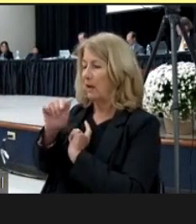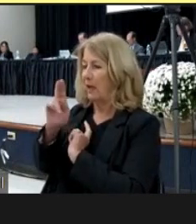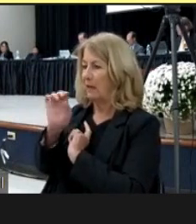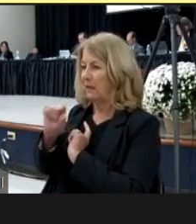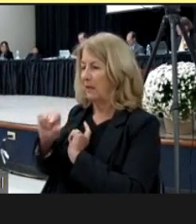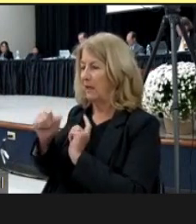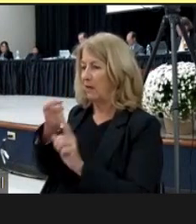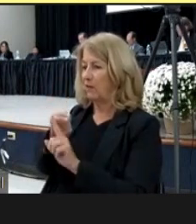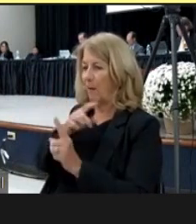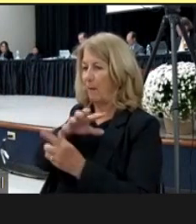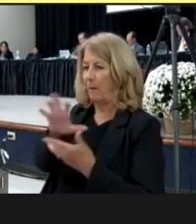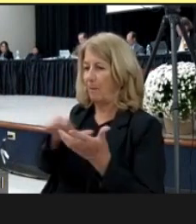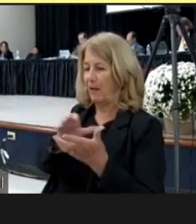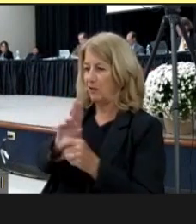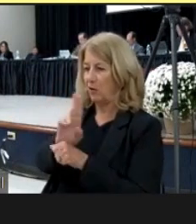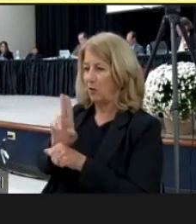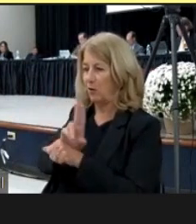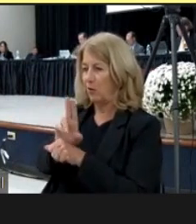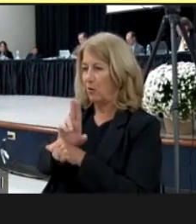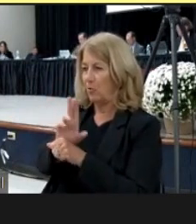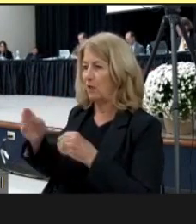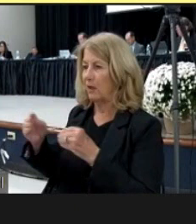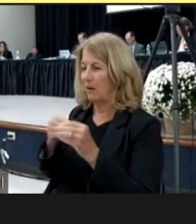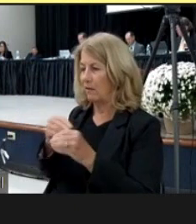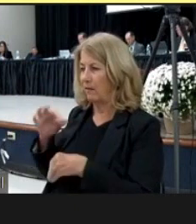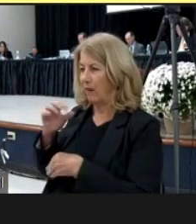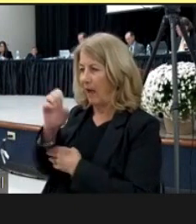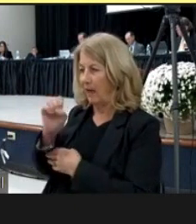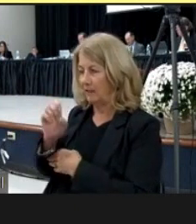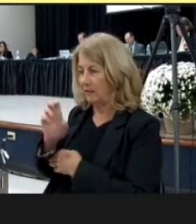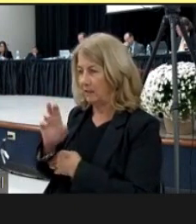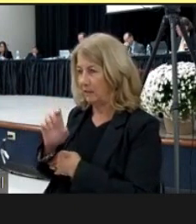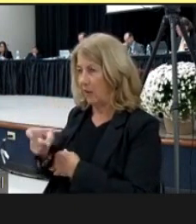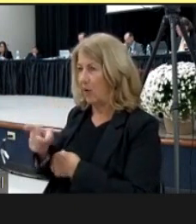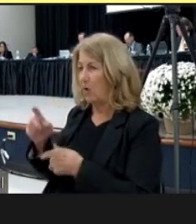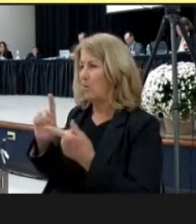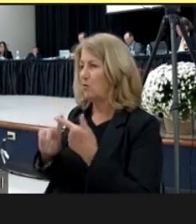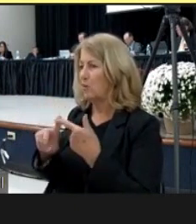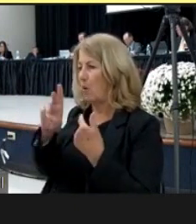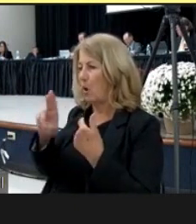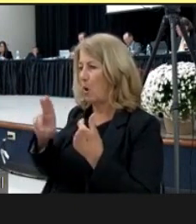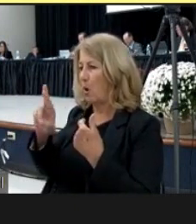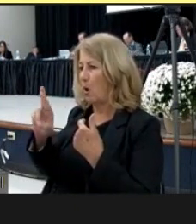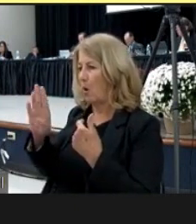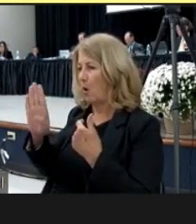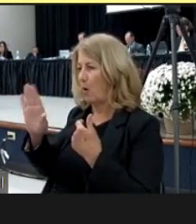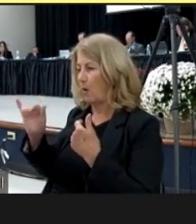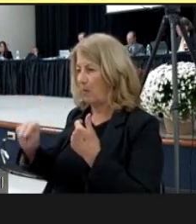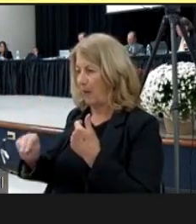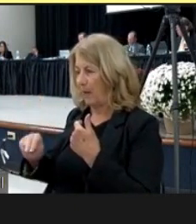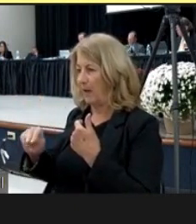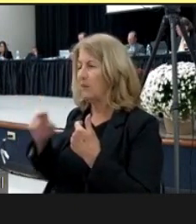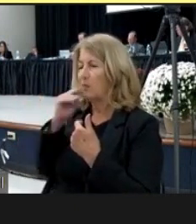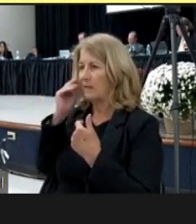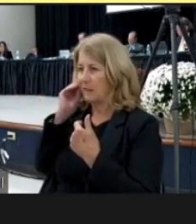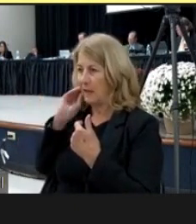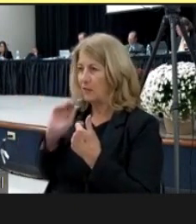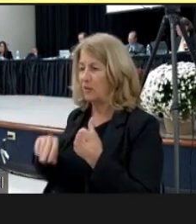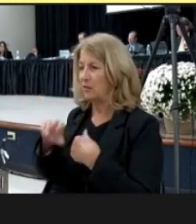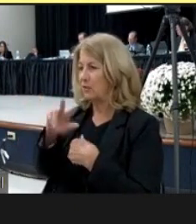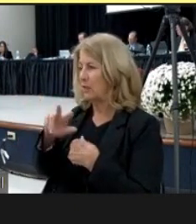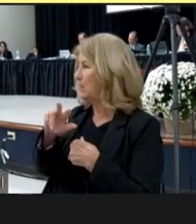use flex and medium density residential to urban residential, and the rezone that block from C2 and C3 to